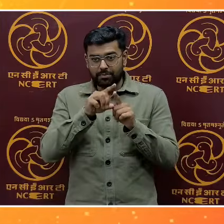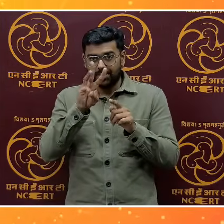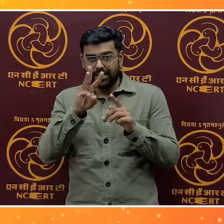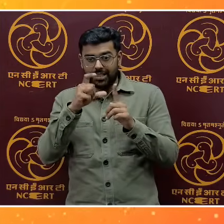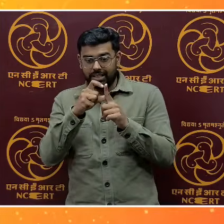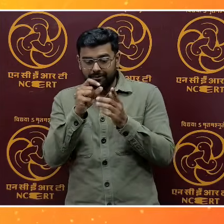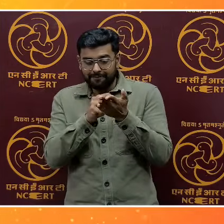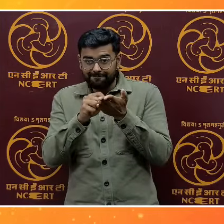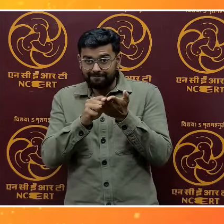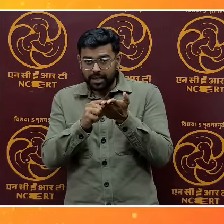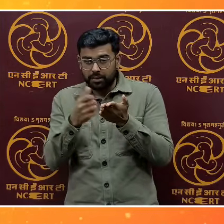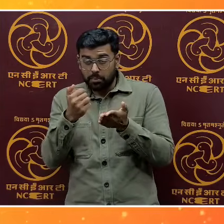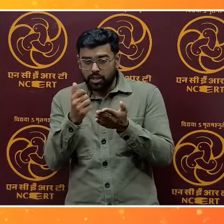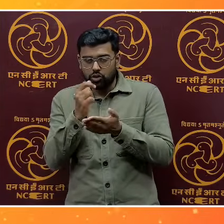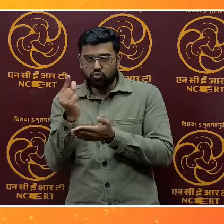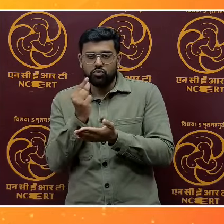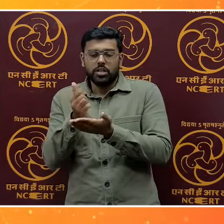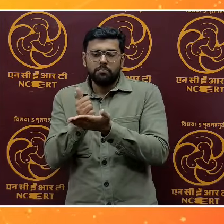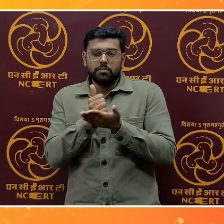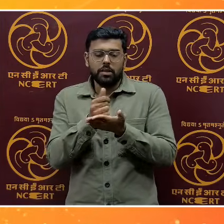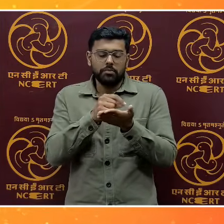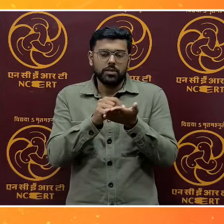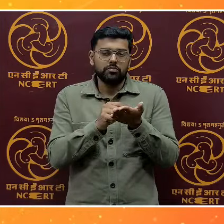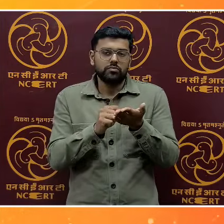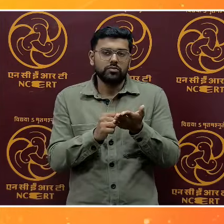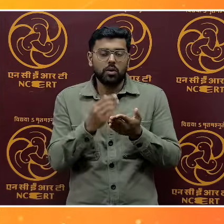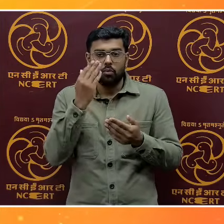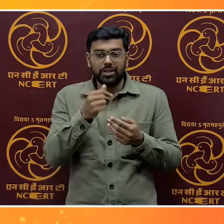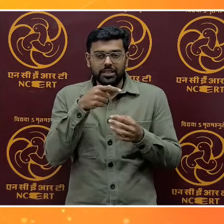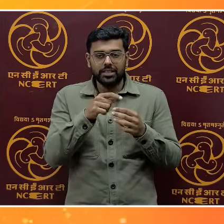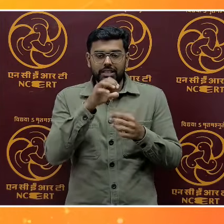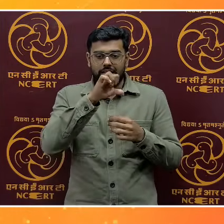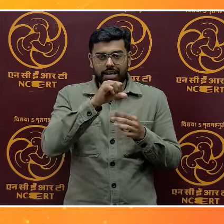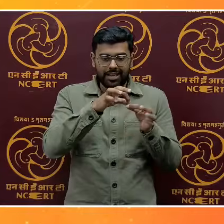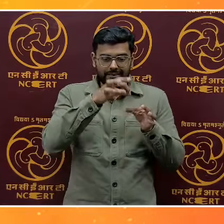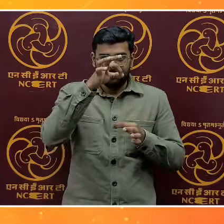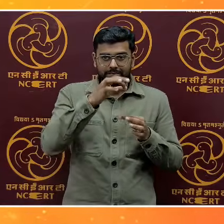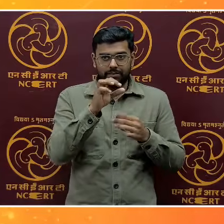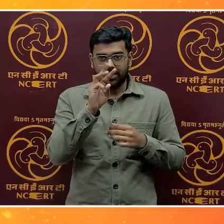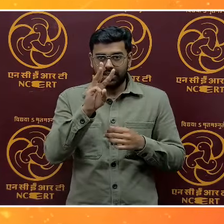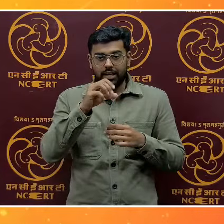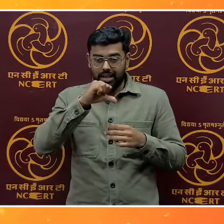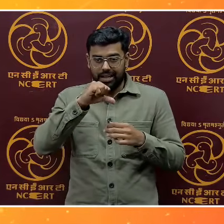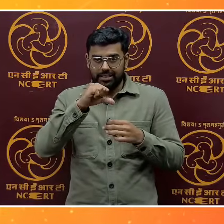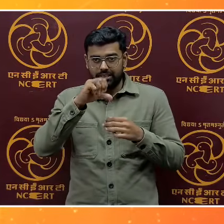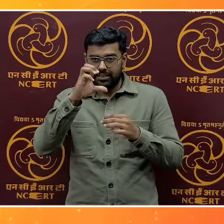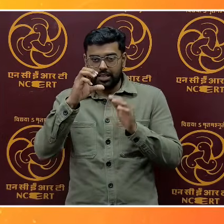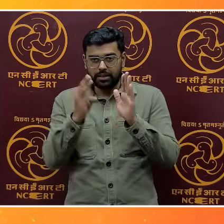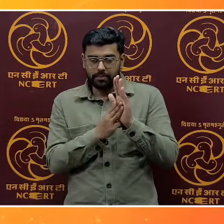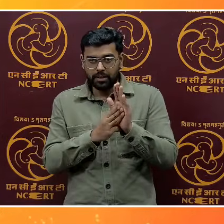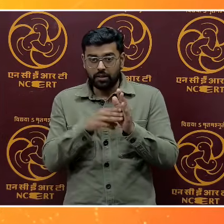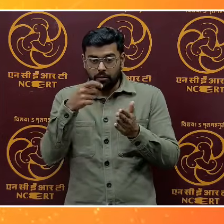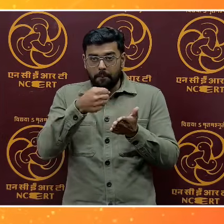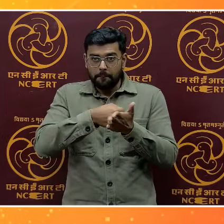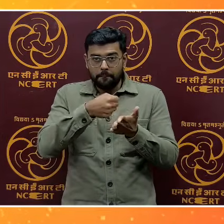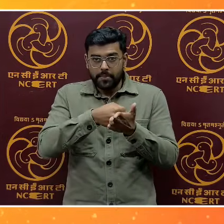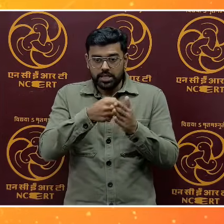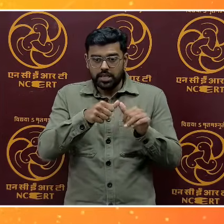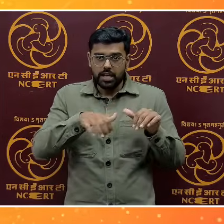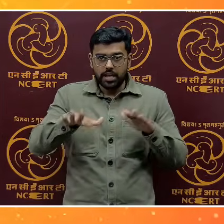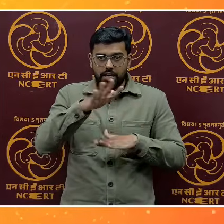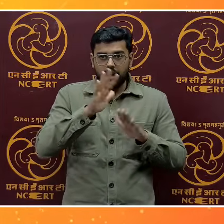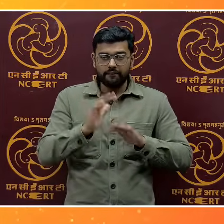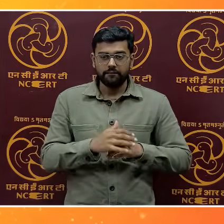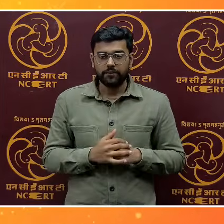liner to highlight the height as 9 centimeters, and you know the base area is given to me. Can you